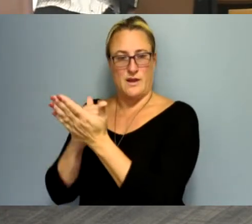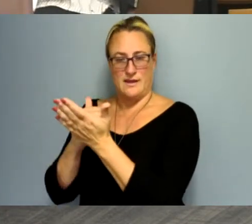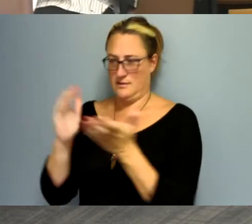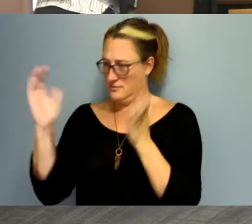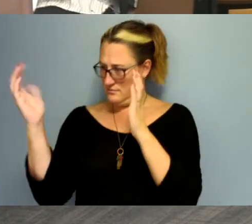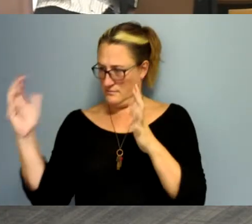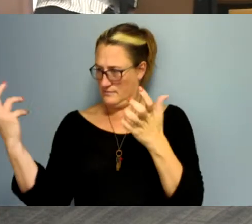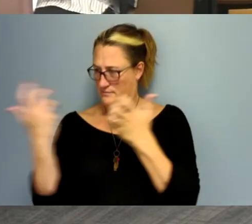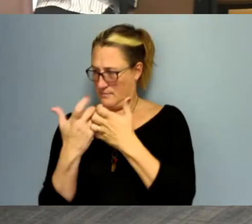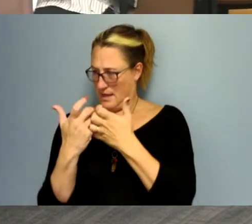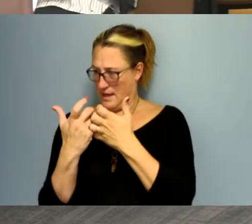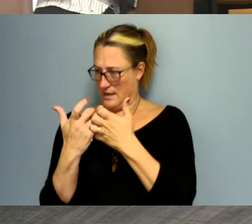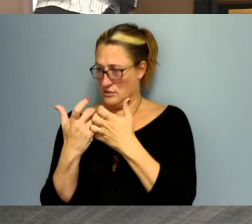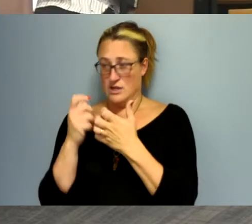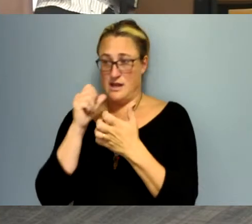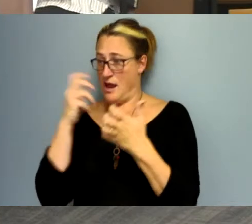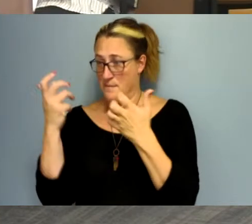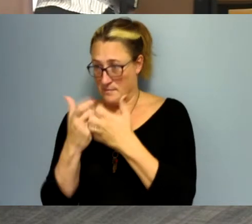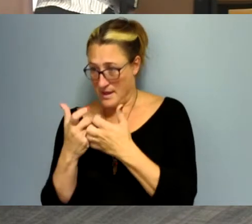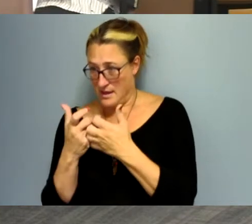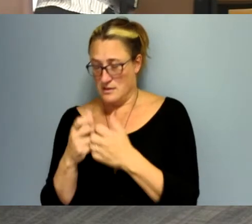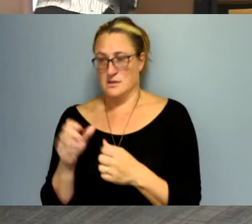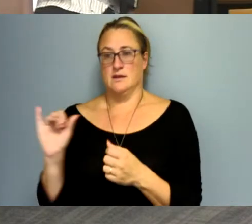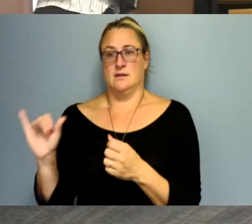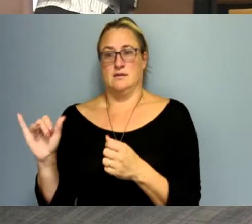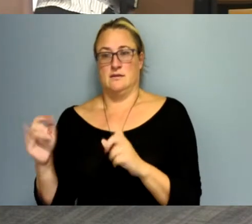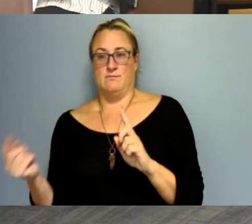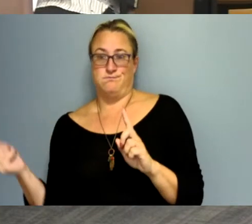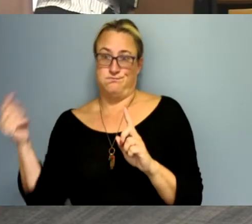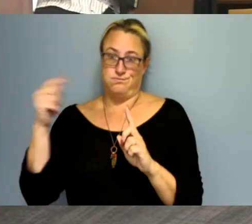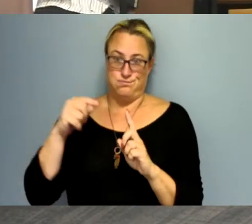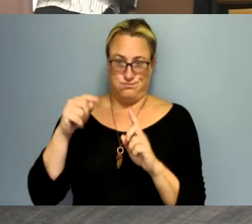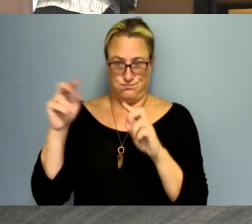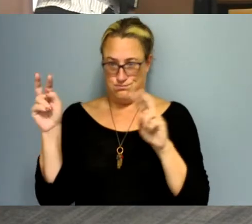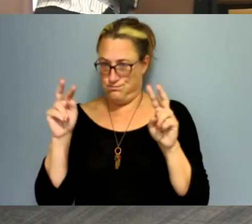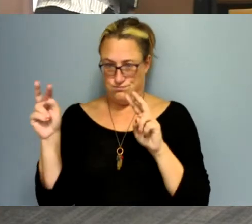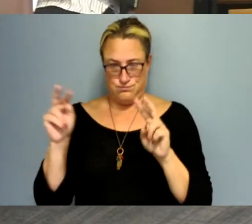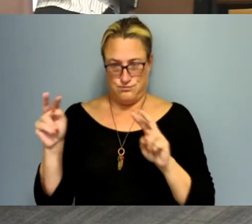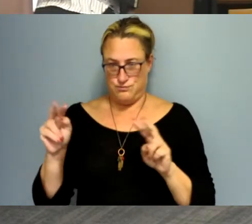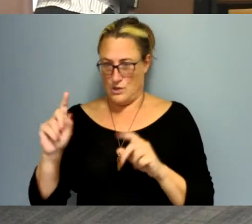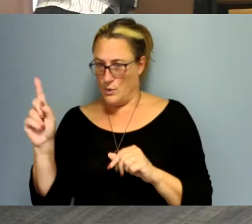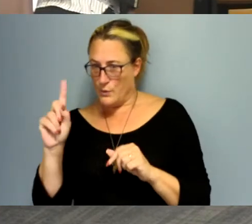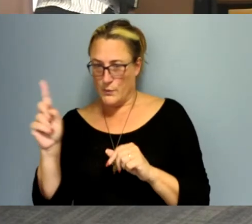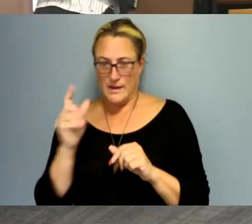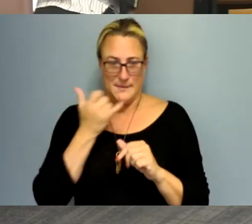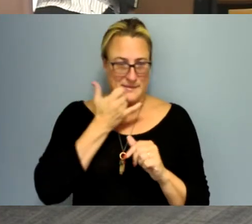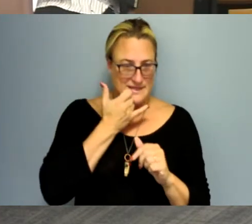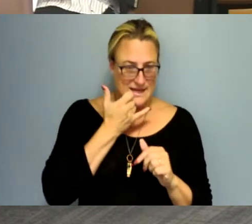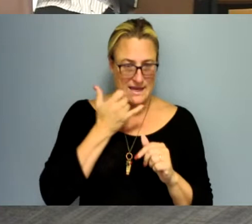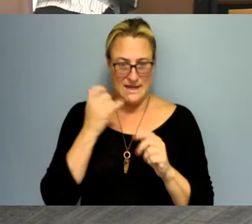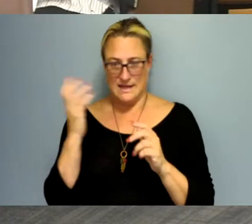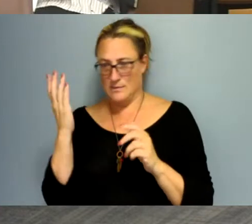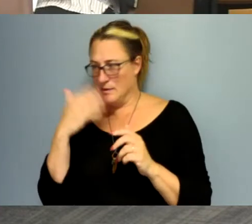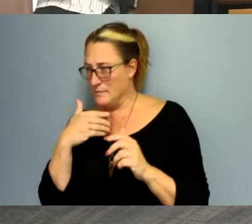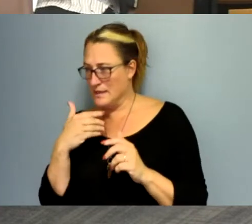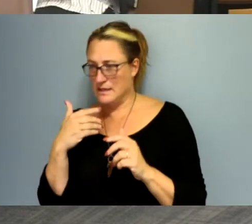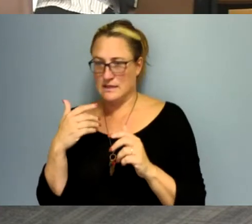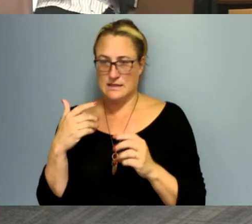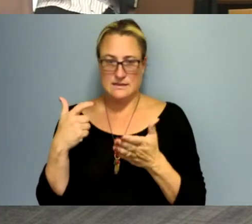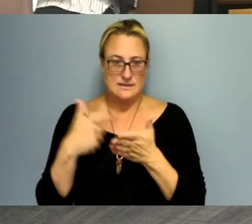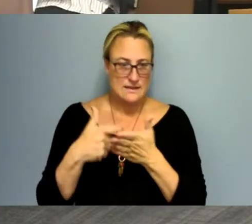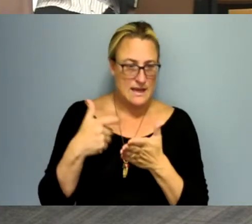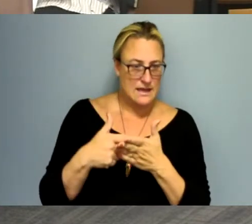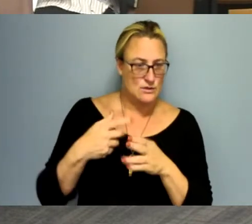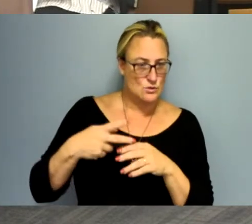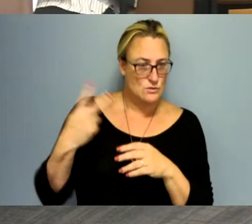numbers matched. If they didn't, we would have to go back through and see where we made a mistake. Did we accidentally miss somebody? Did we accidentally scan somebody